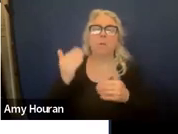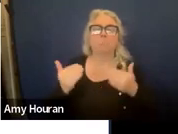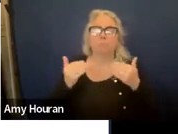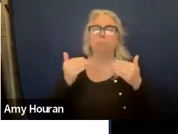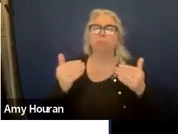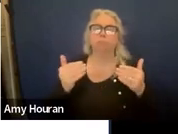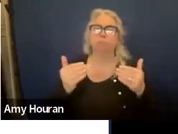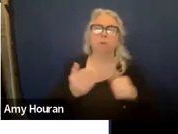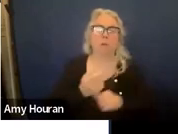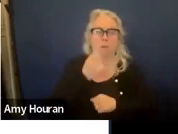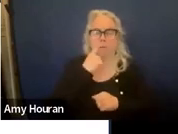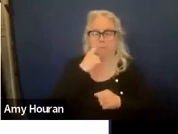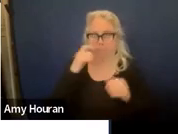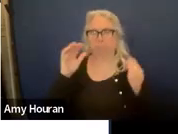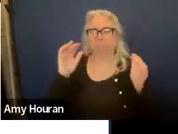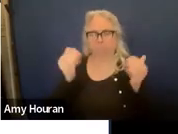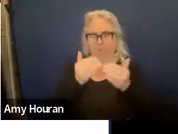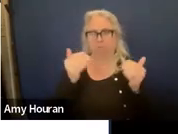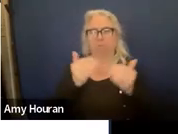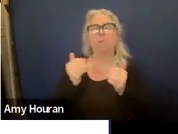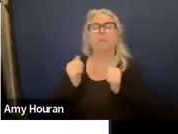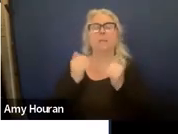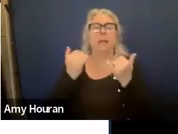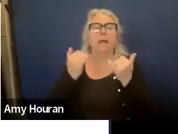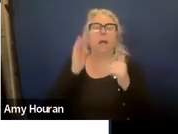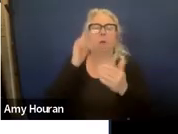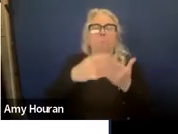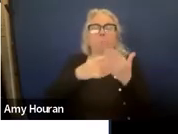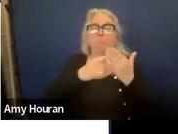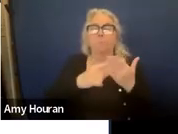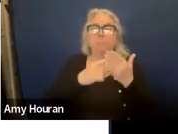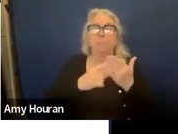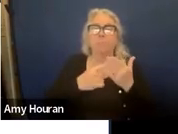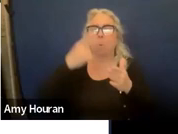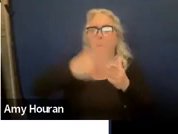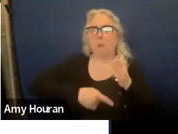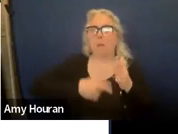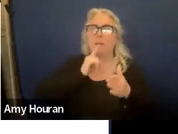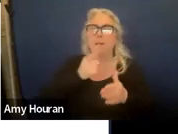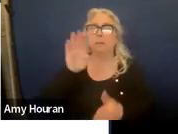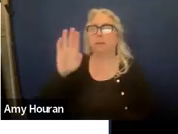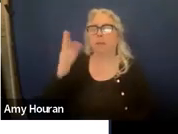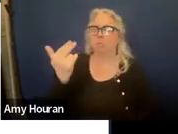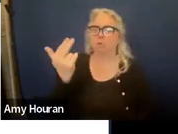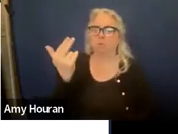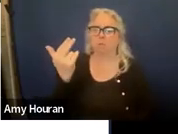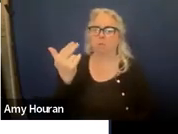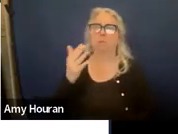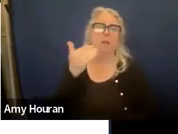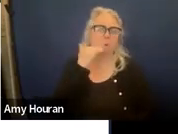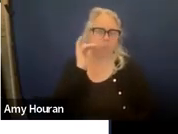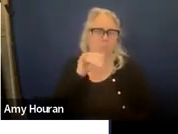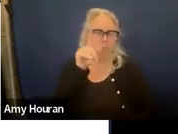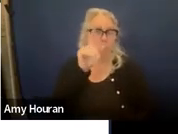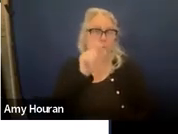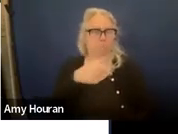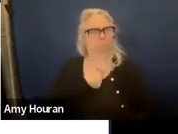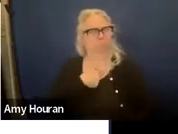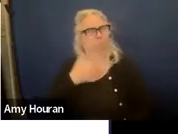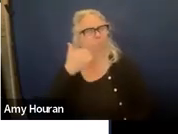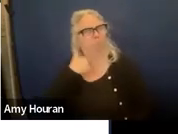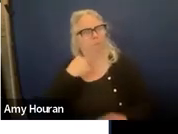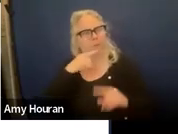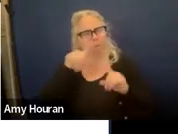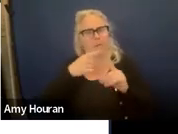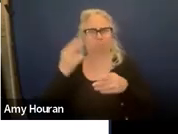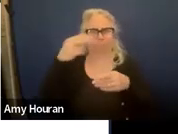we just did quick introductions, and we're going to talk about what is B13. I know that was a question I had when I joined this team.